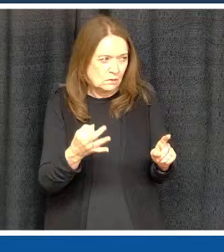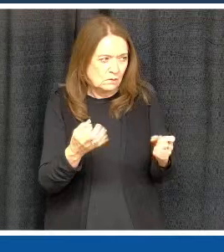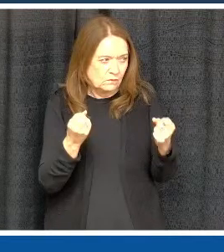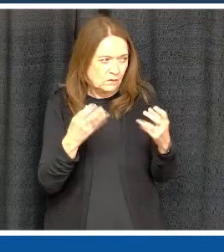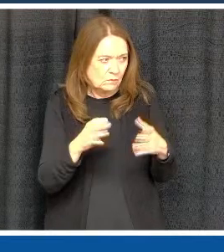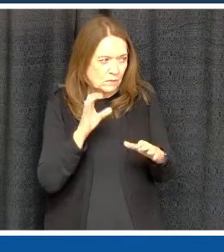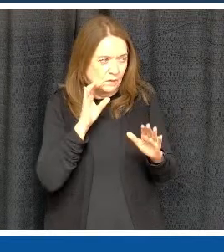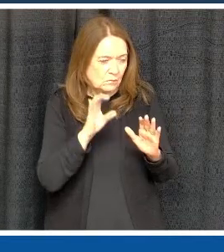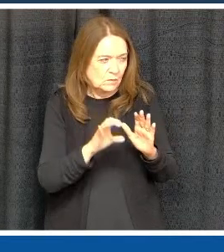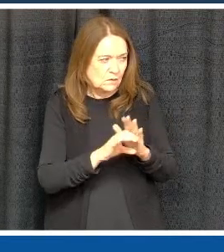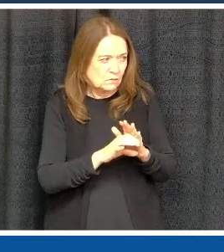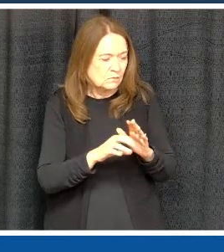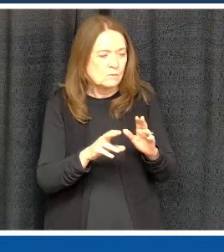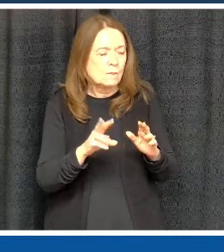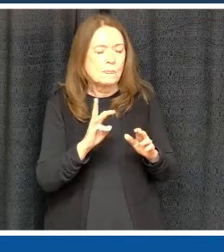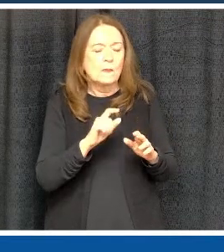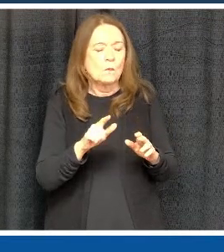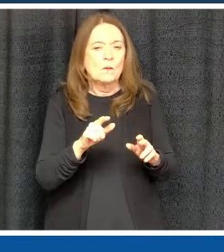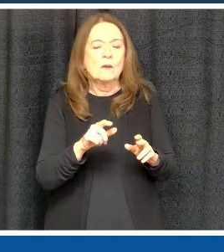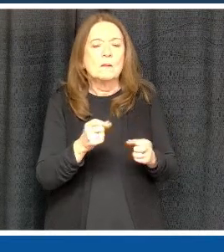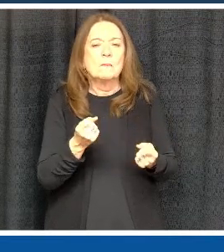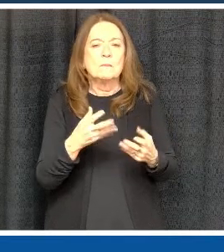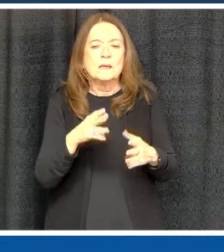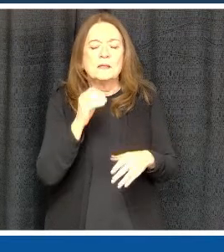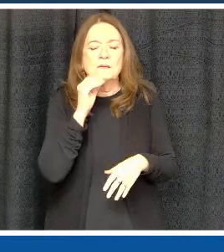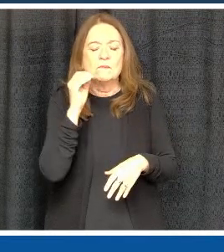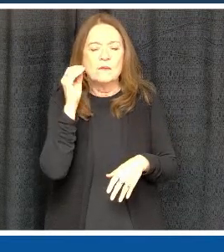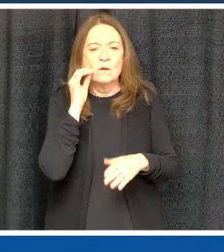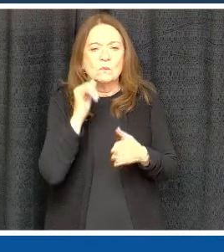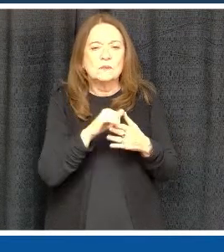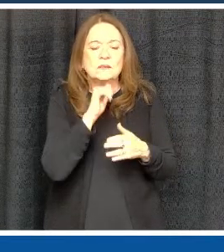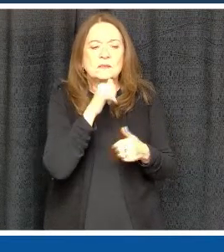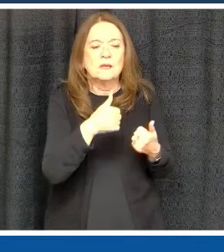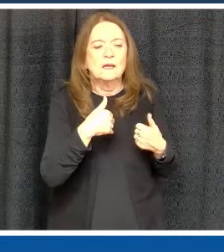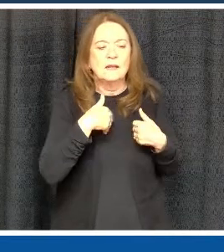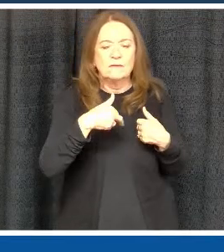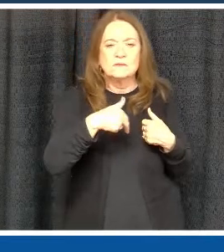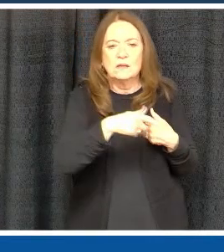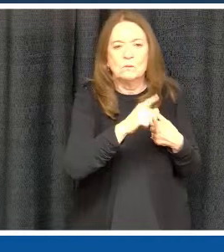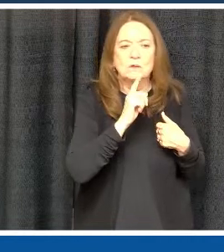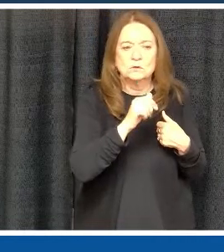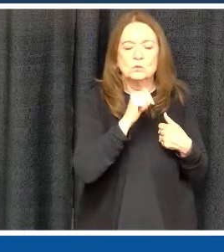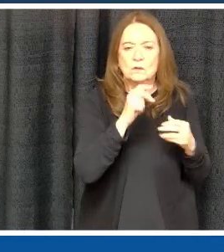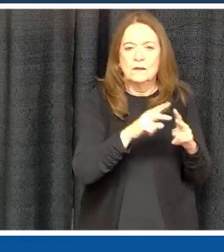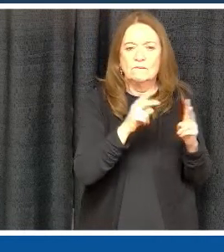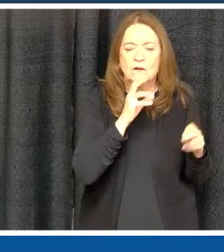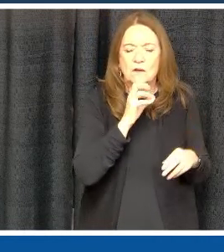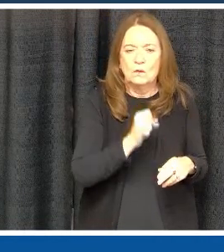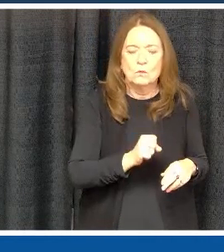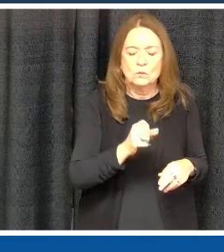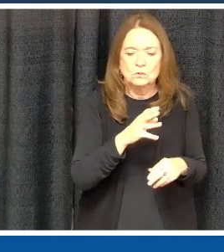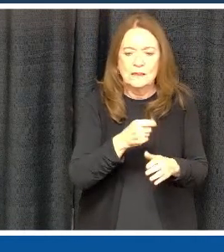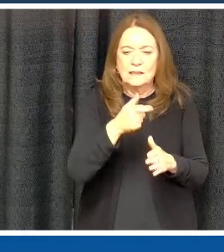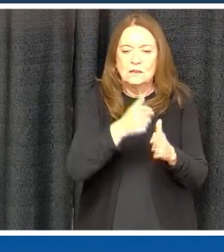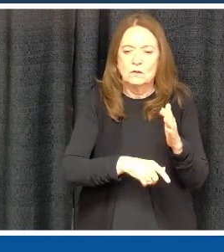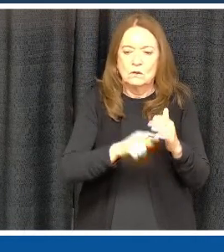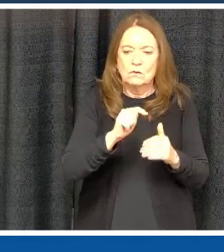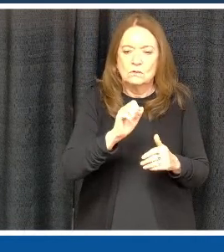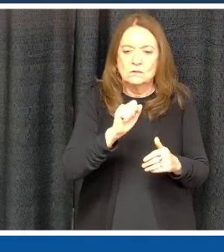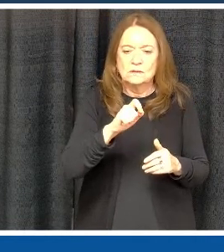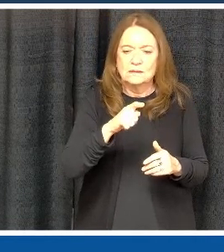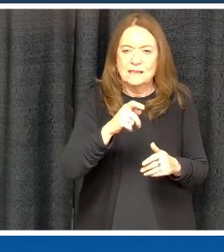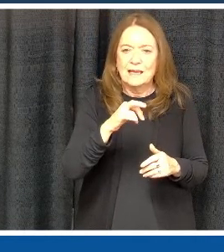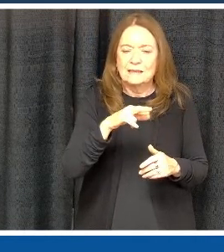showed us. Well, many of the homes that did not have sidewalks were not very old, and it cost the taxpayers